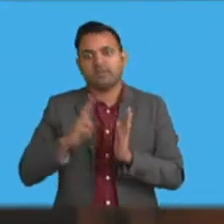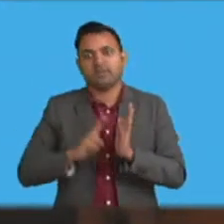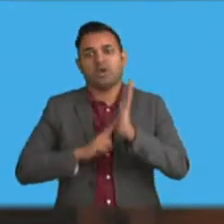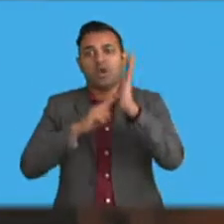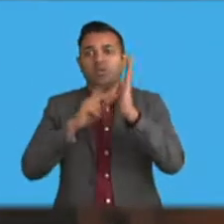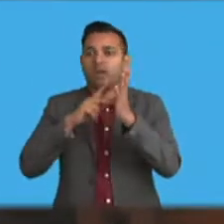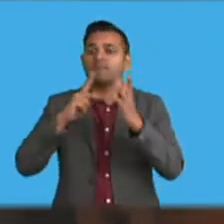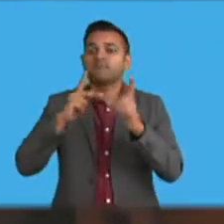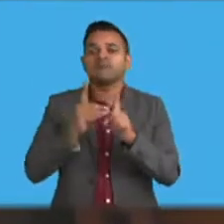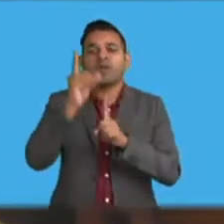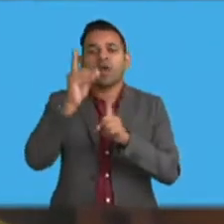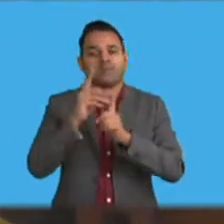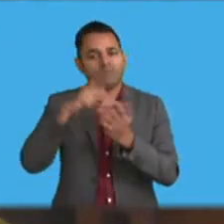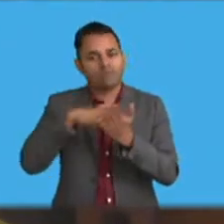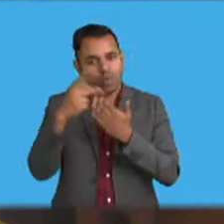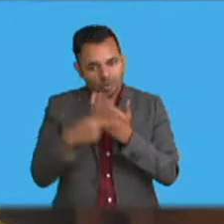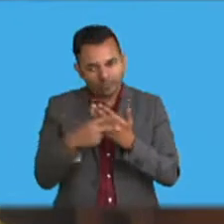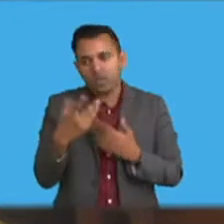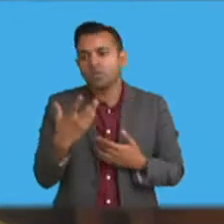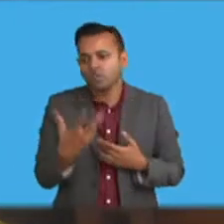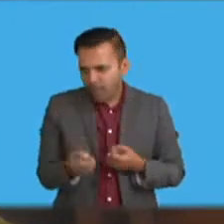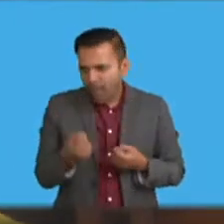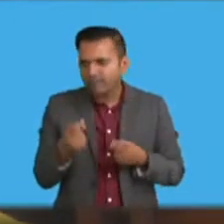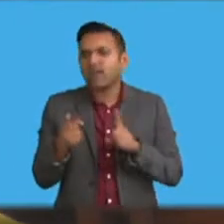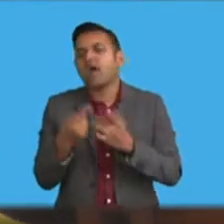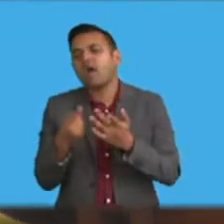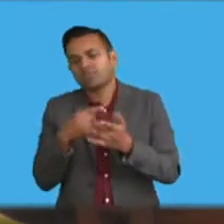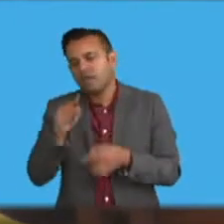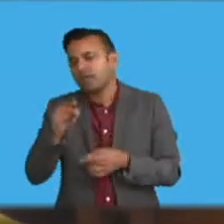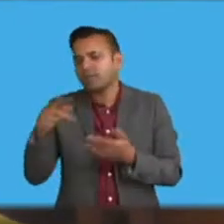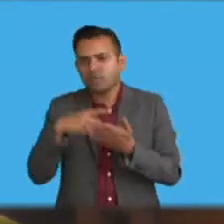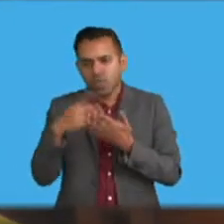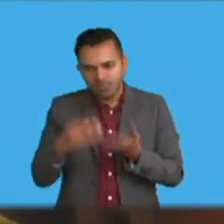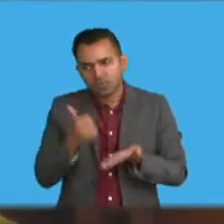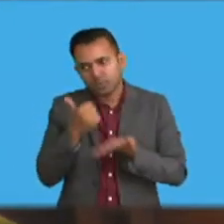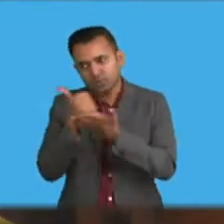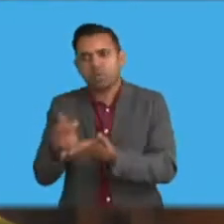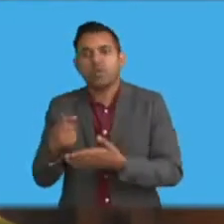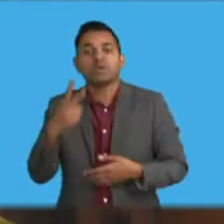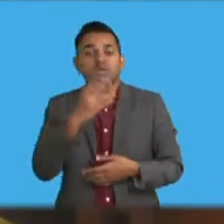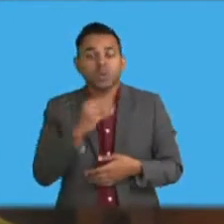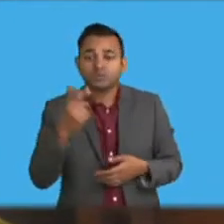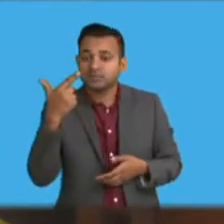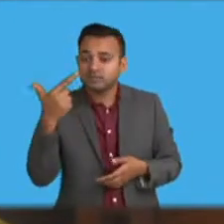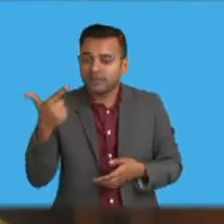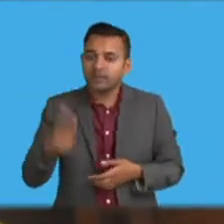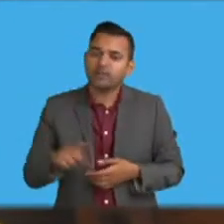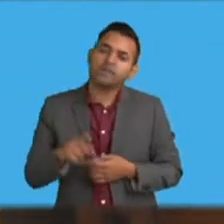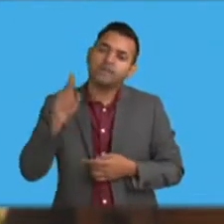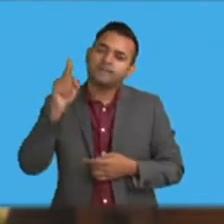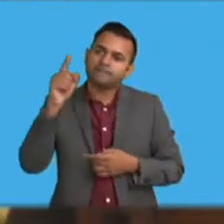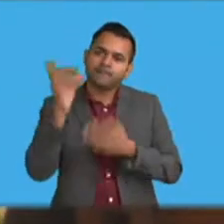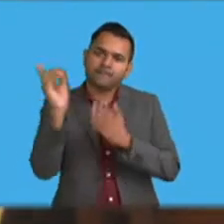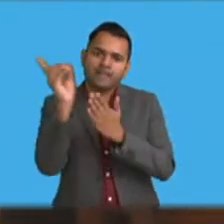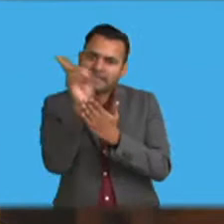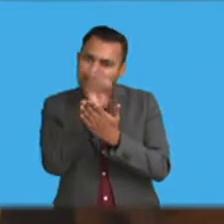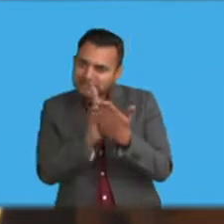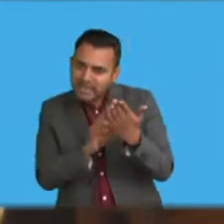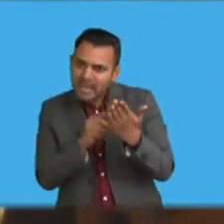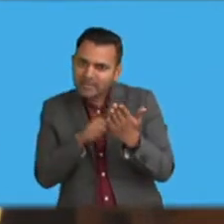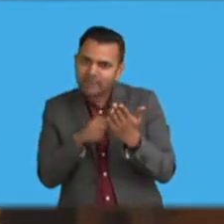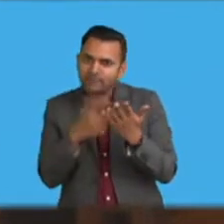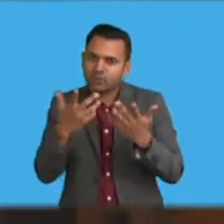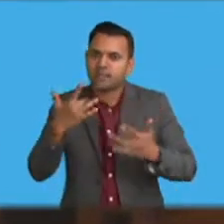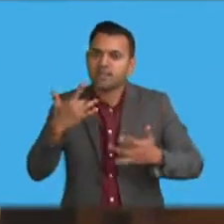another program endorsed by the Fijian government in 2007. NDP has been designed again to improve the livelihoods and reduce